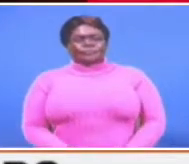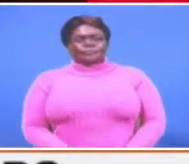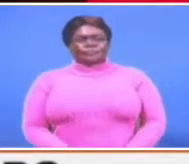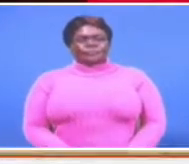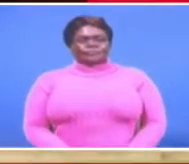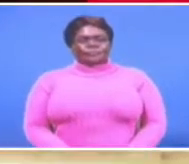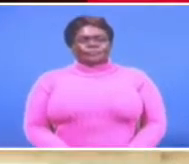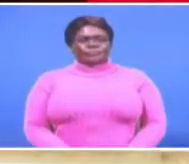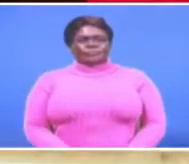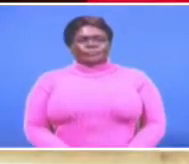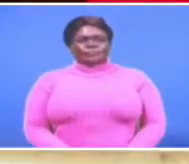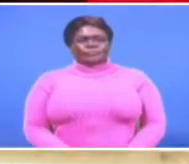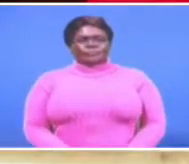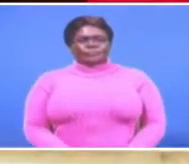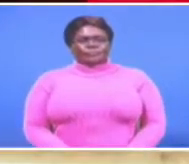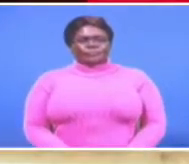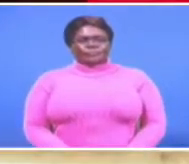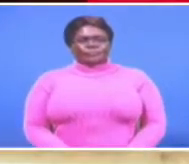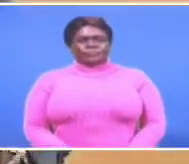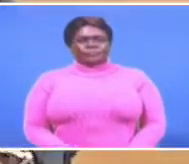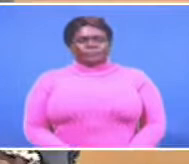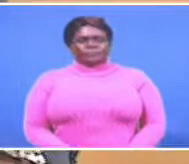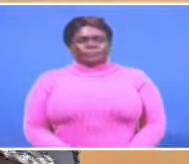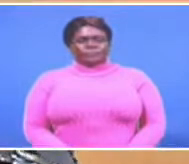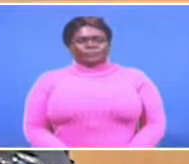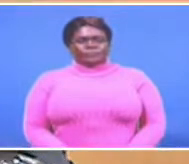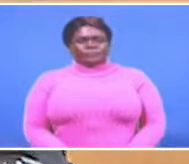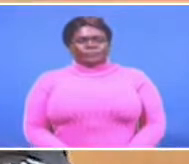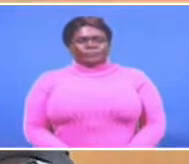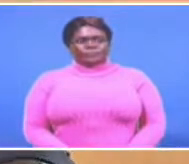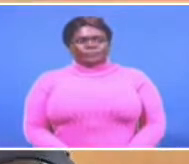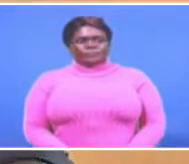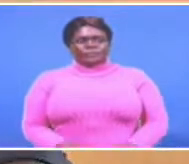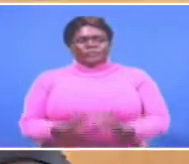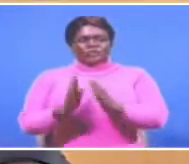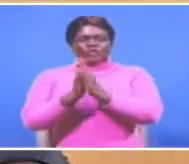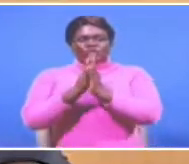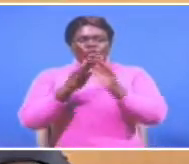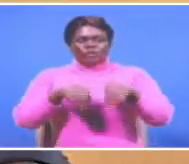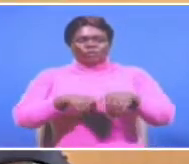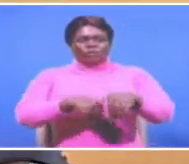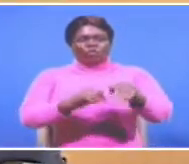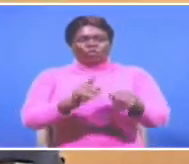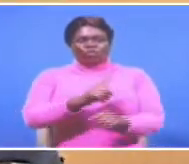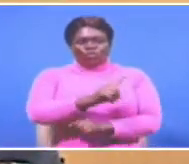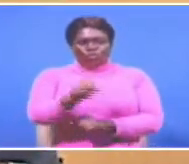University, Bondo, in Siaya. Right, those are stories we are following up for